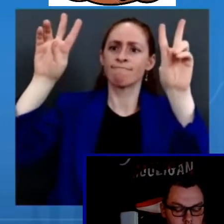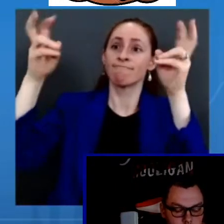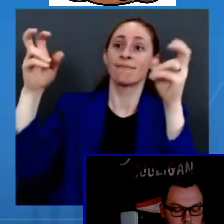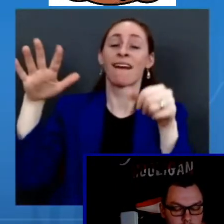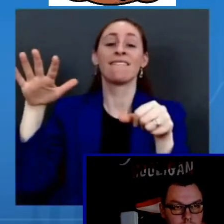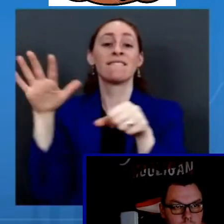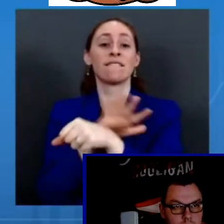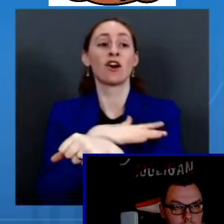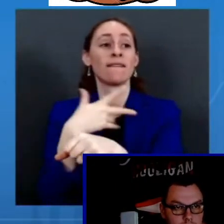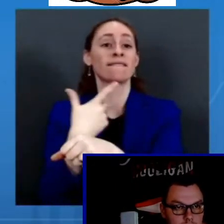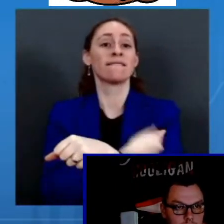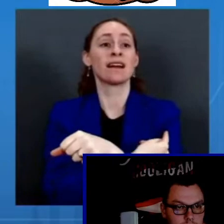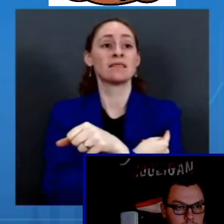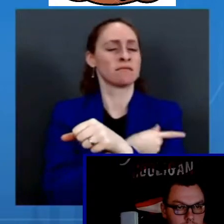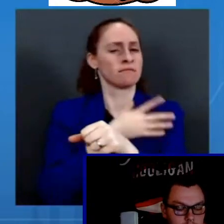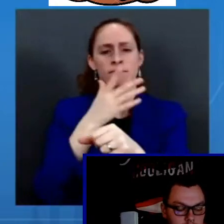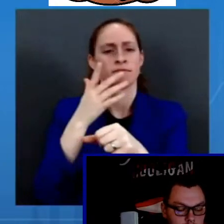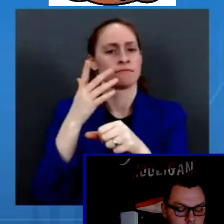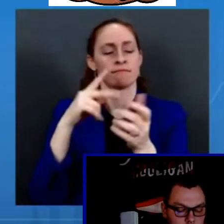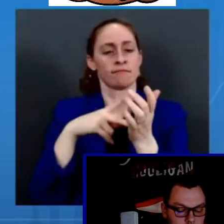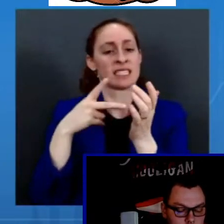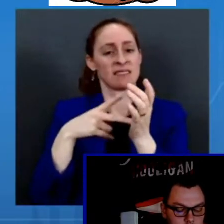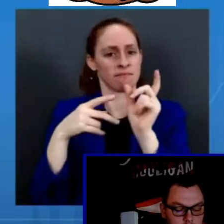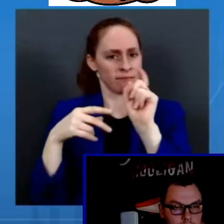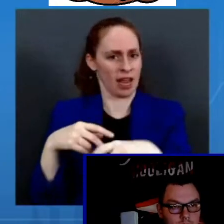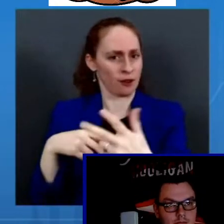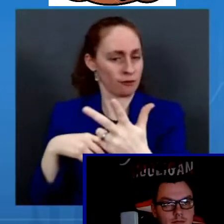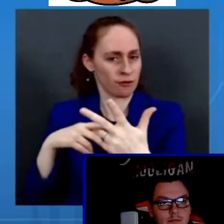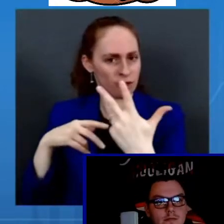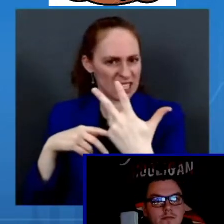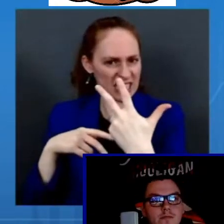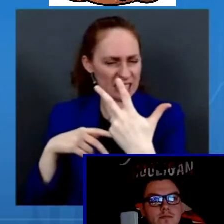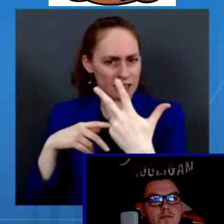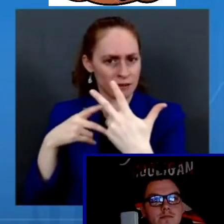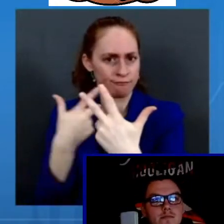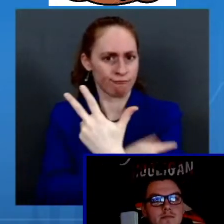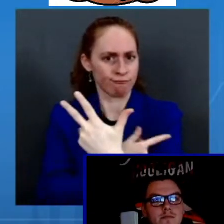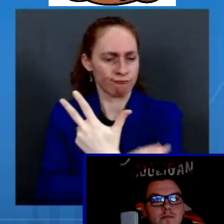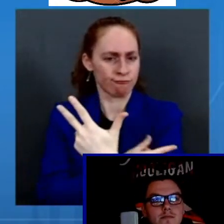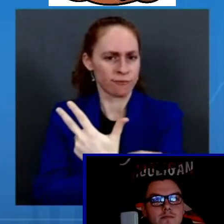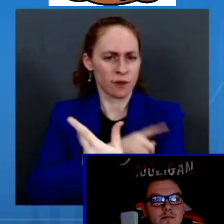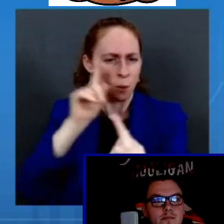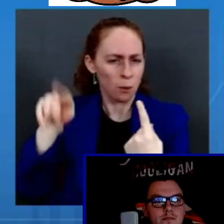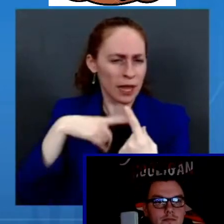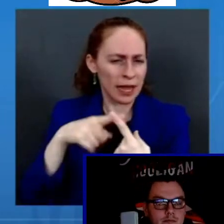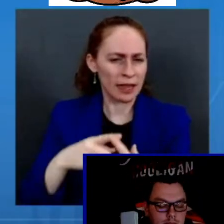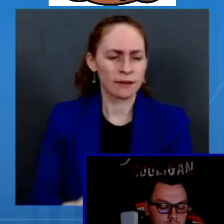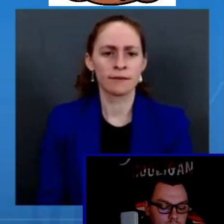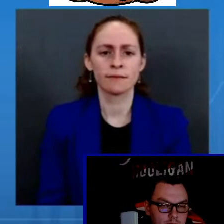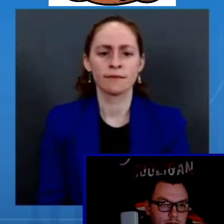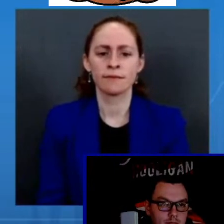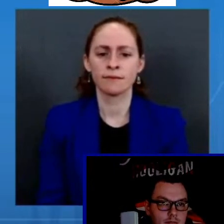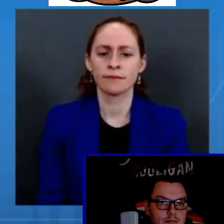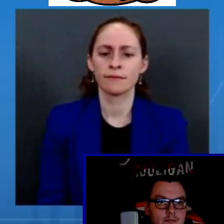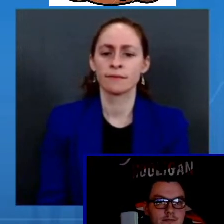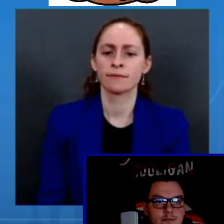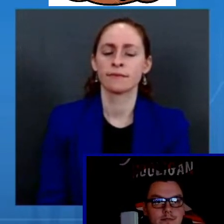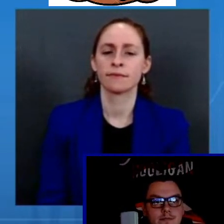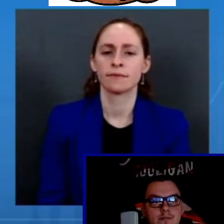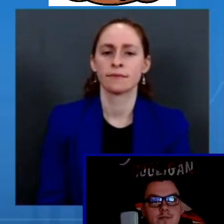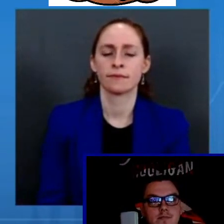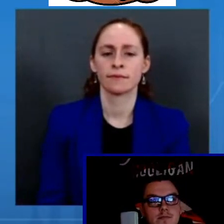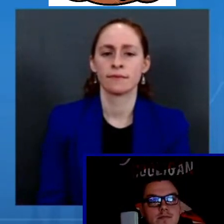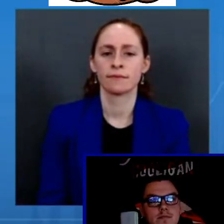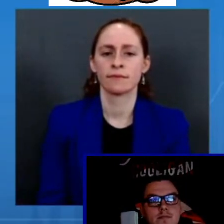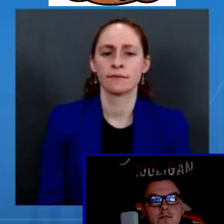So what I can tell you is that you are 10 times more likely to have a case of COVID if you are unvaccinated compared